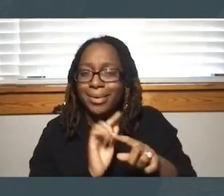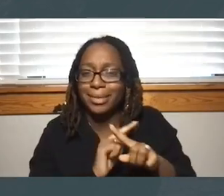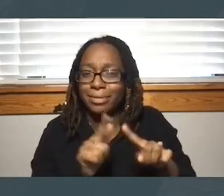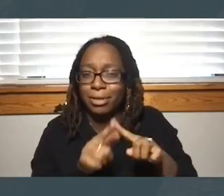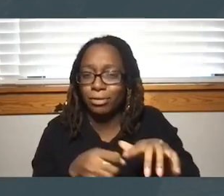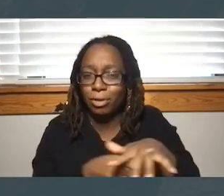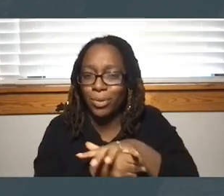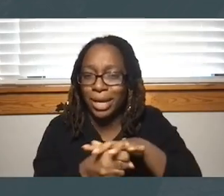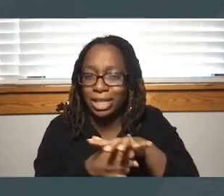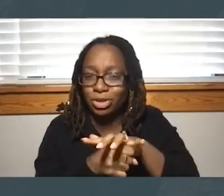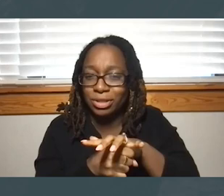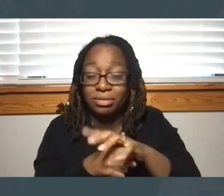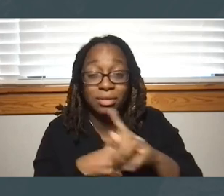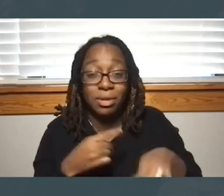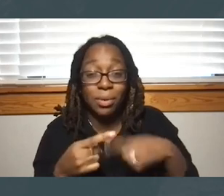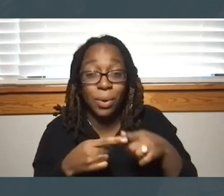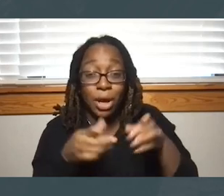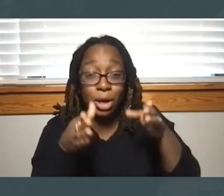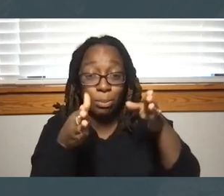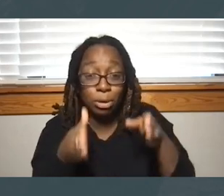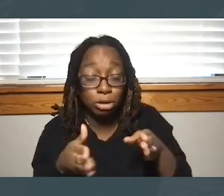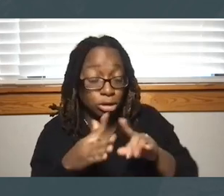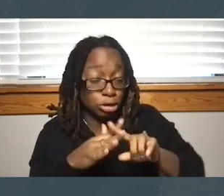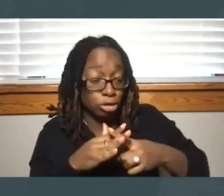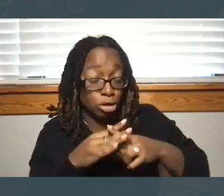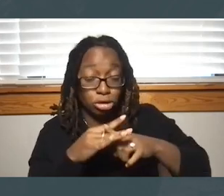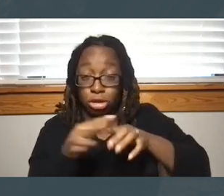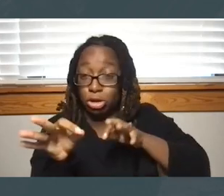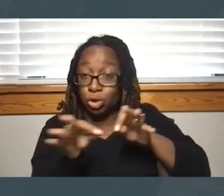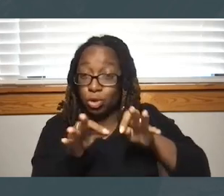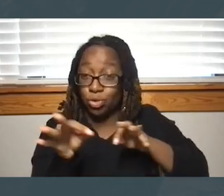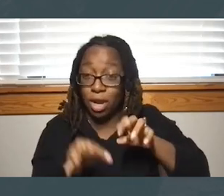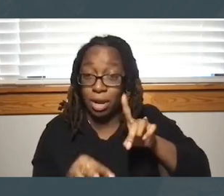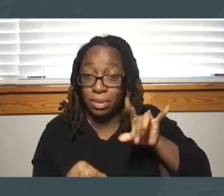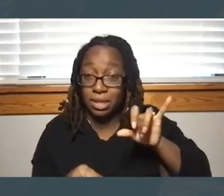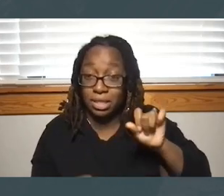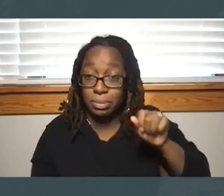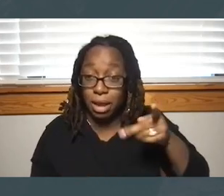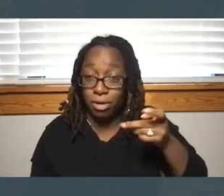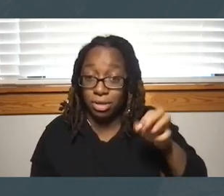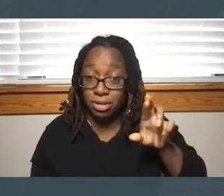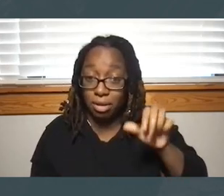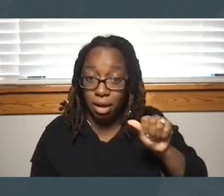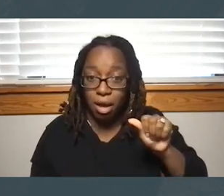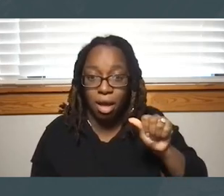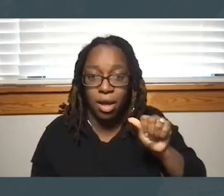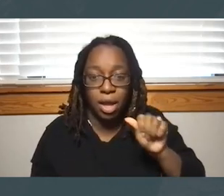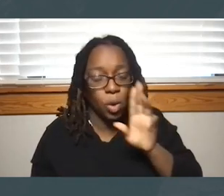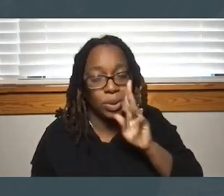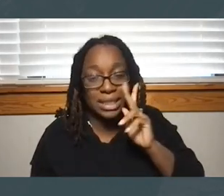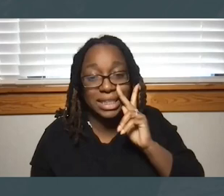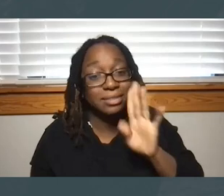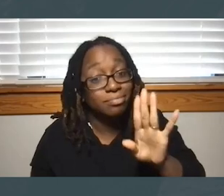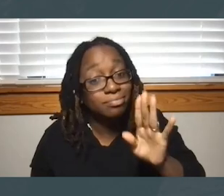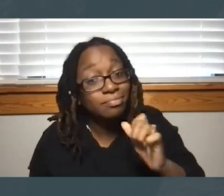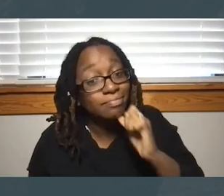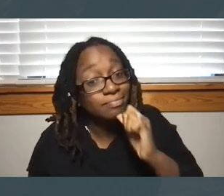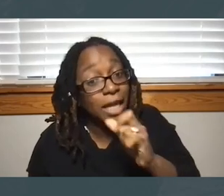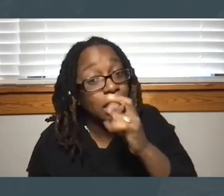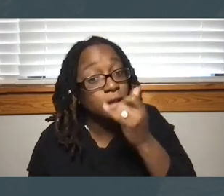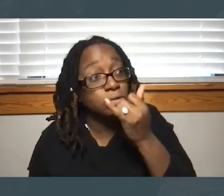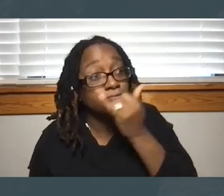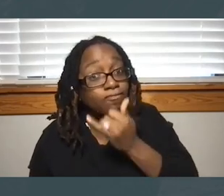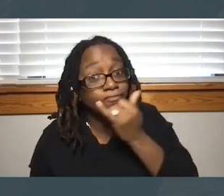sciences, when one describes a diaspora, not to be mistaken with a migration wave, right? There's a departure following